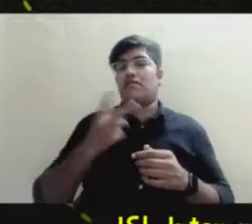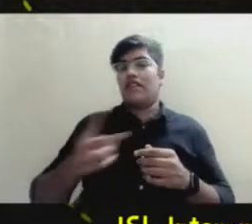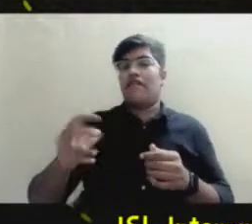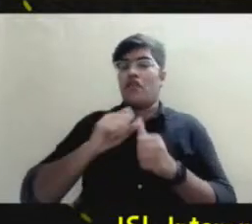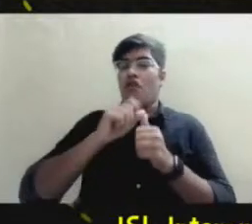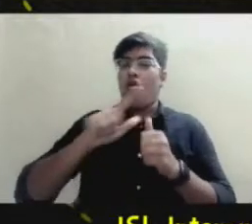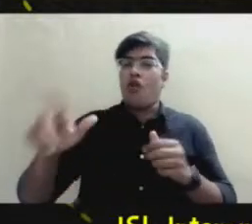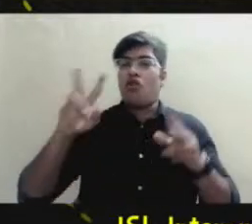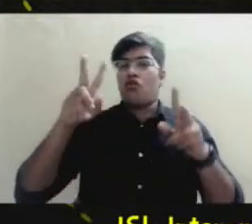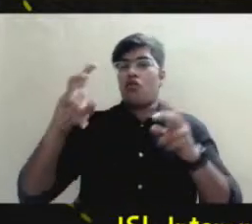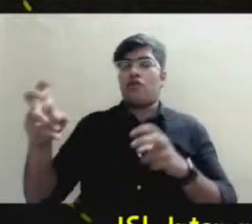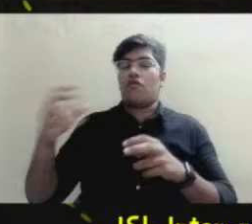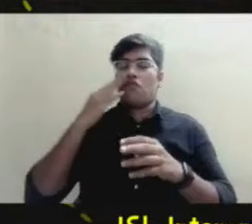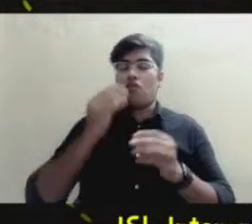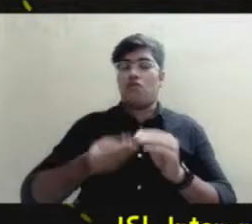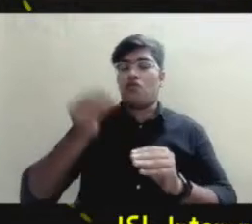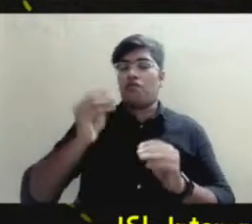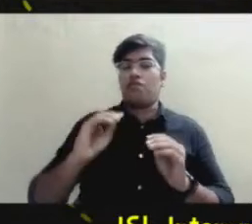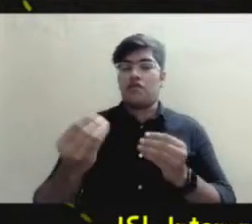aspect.